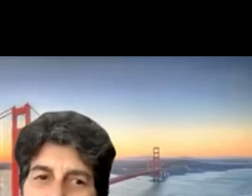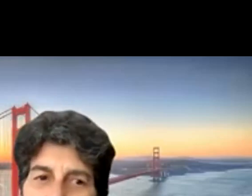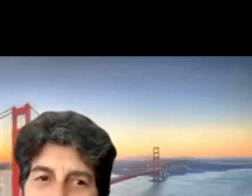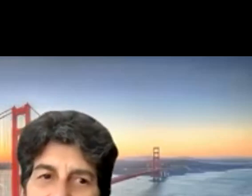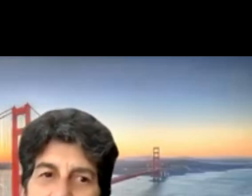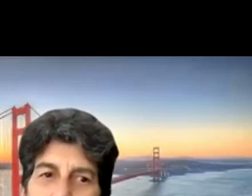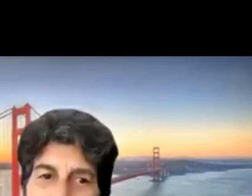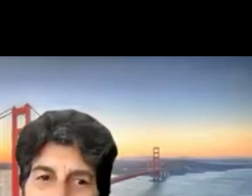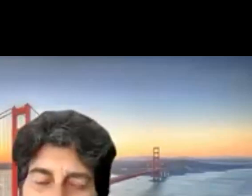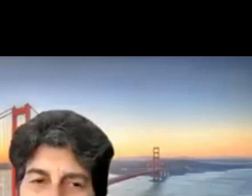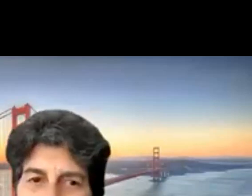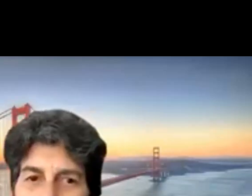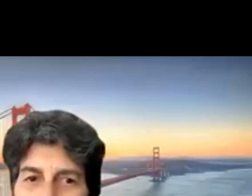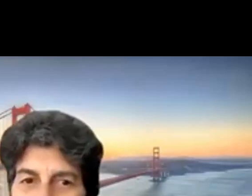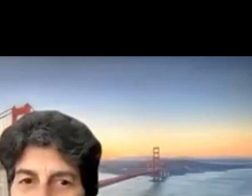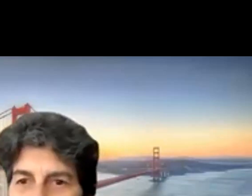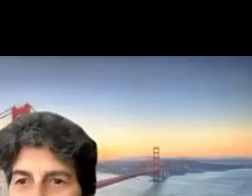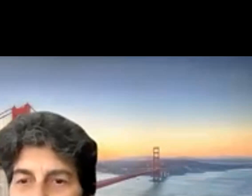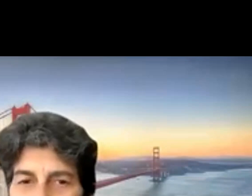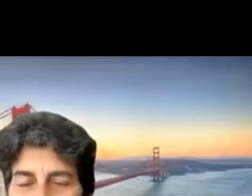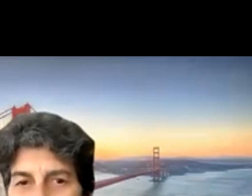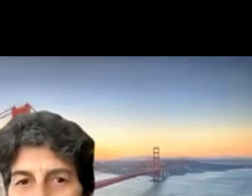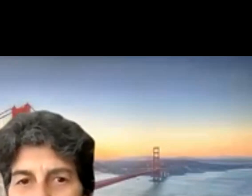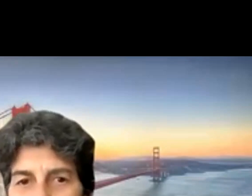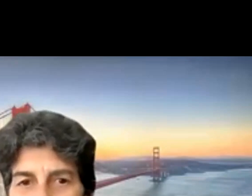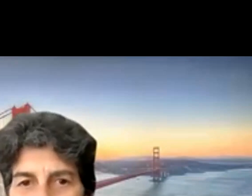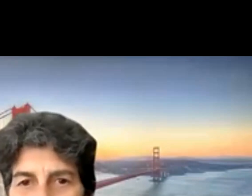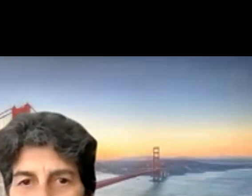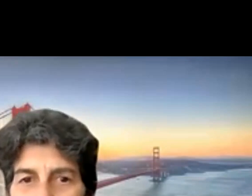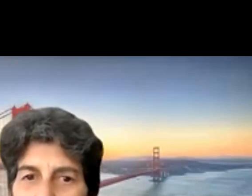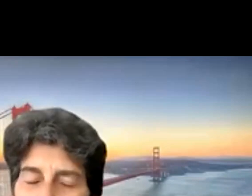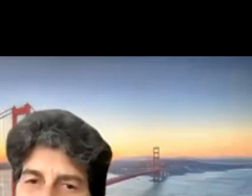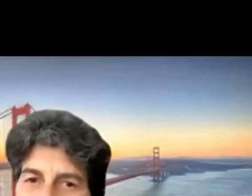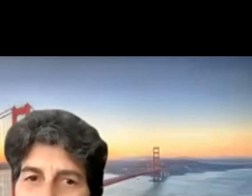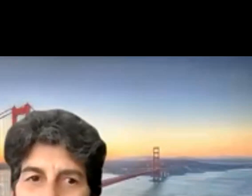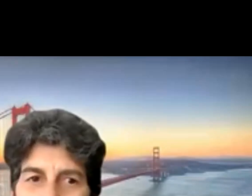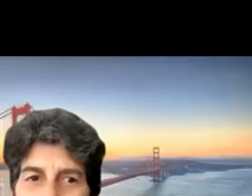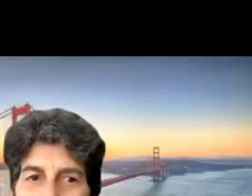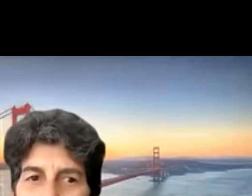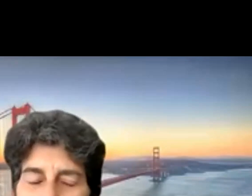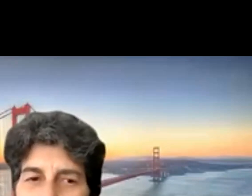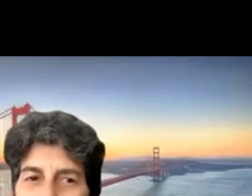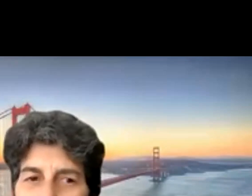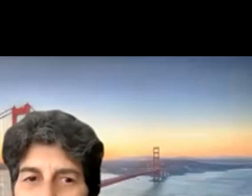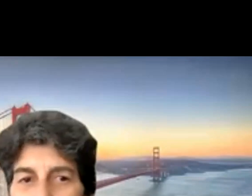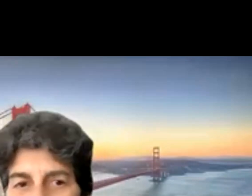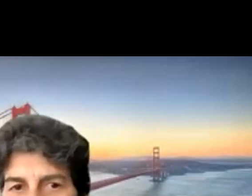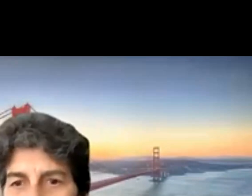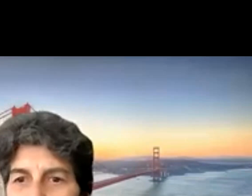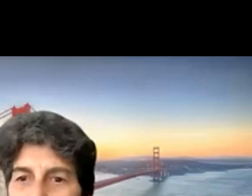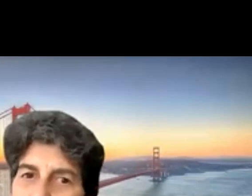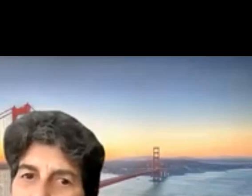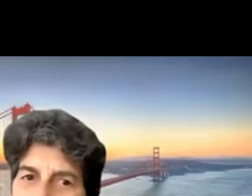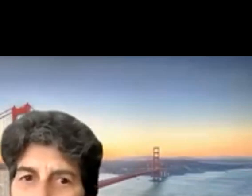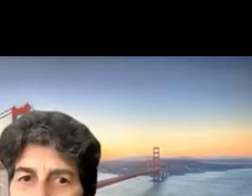I think the question is, how do we continue to build on and strengthen those initiatives while also realizing there might be new